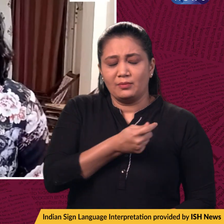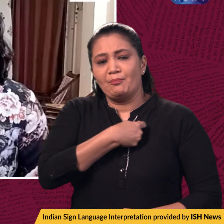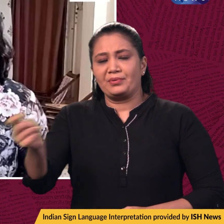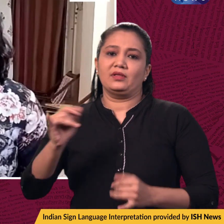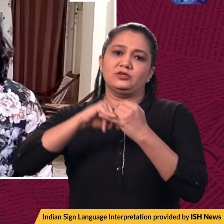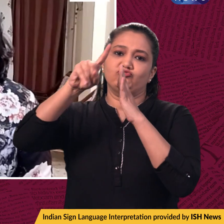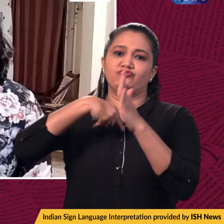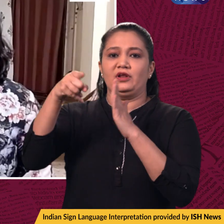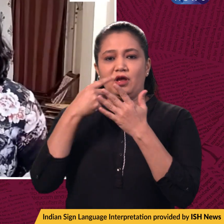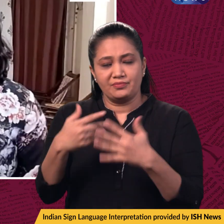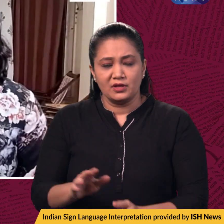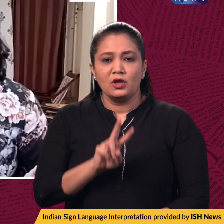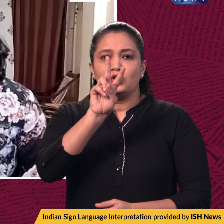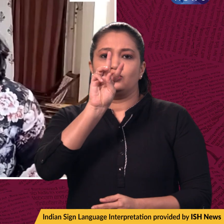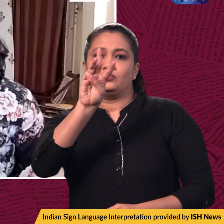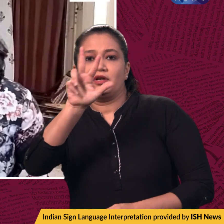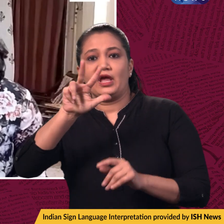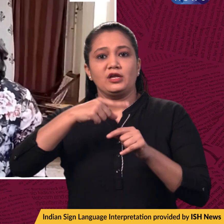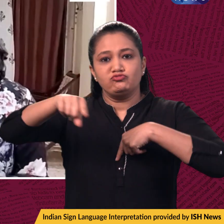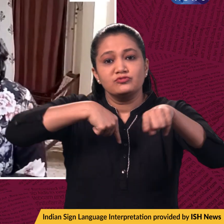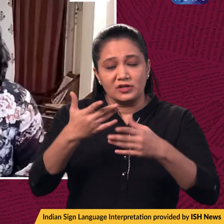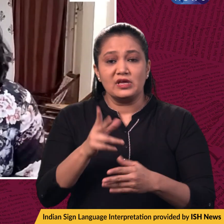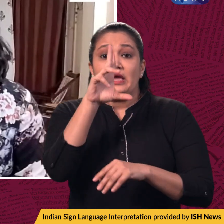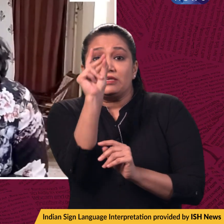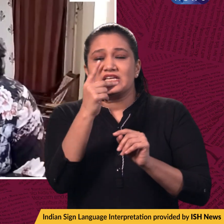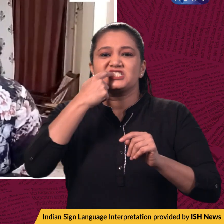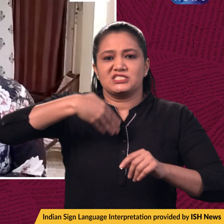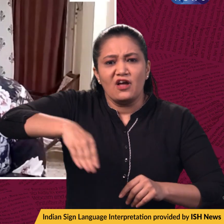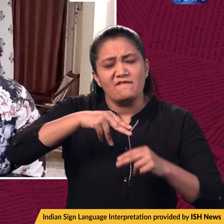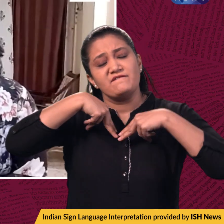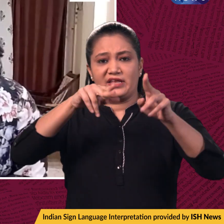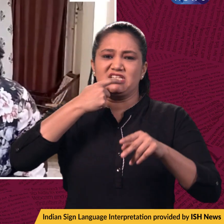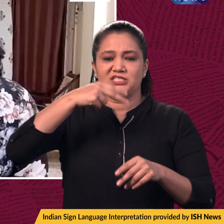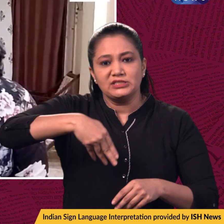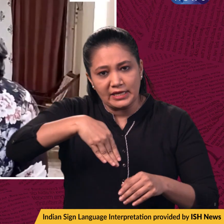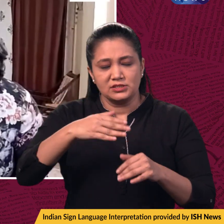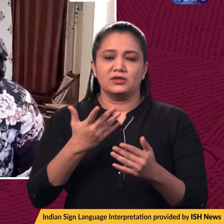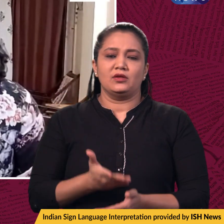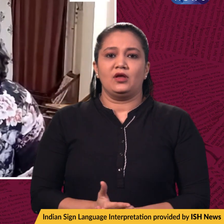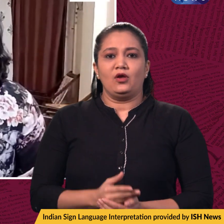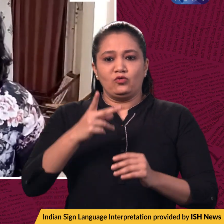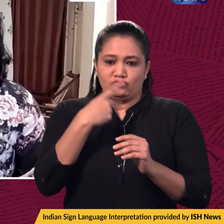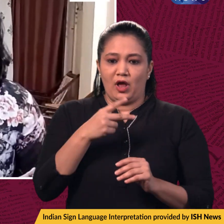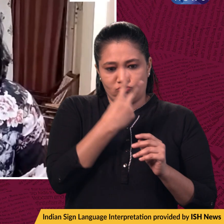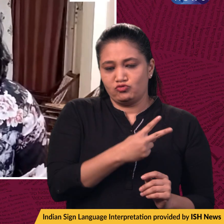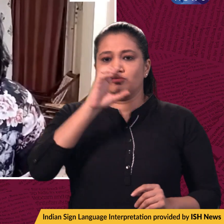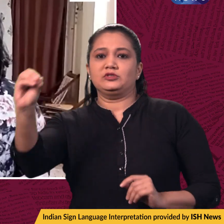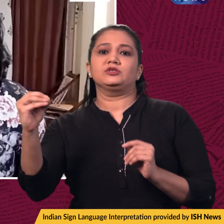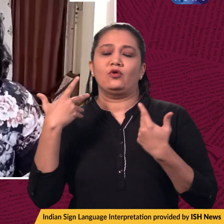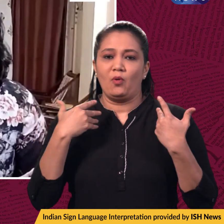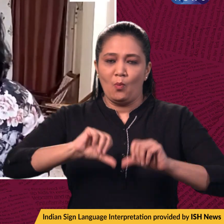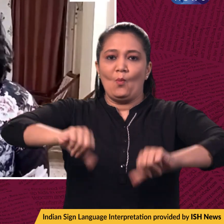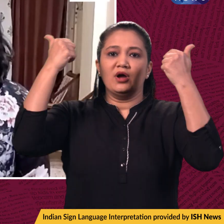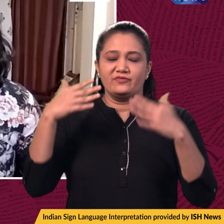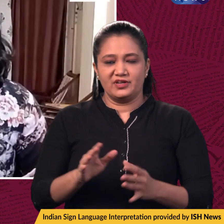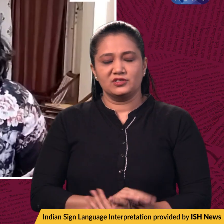India beat Sri Lanka by 238 runs in the second and final test on Monday to complete a 2-0